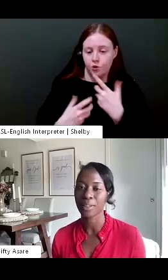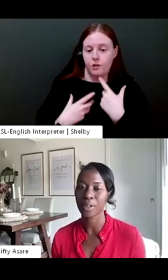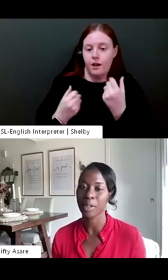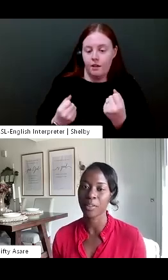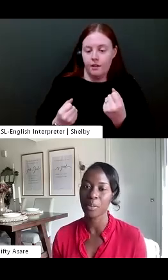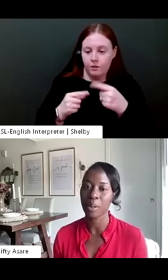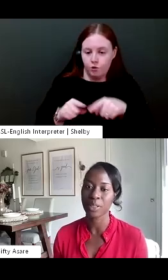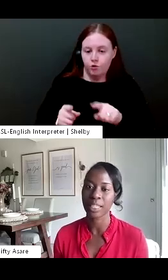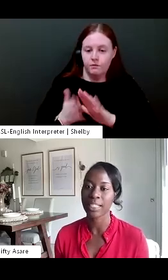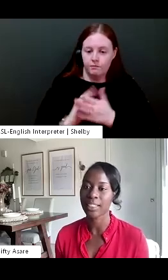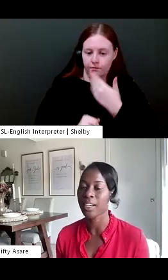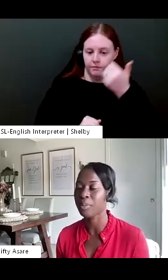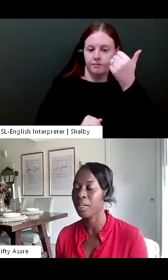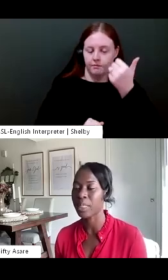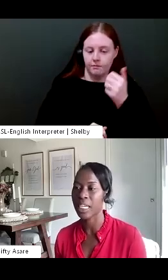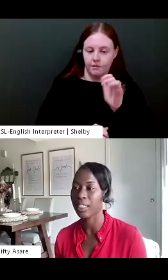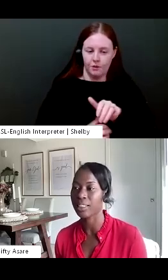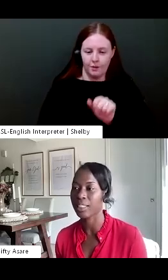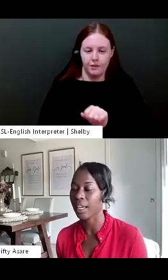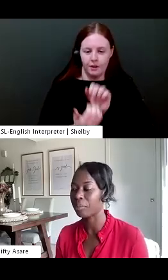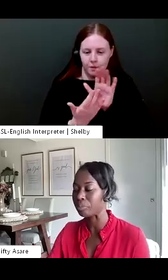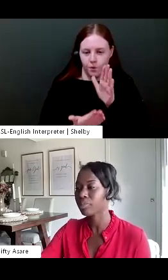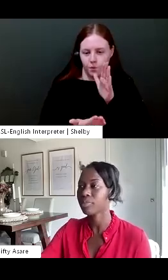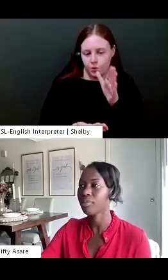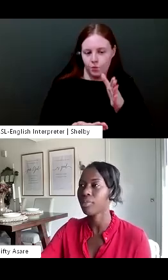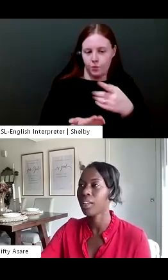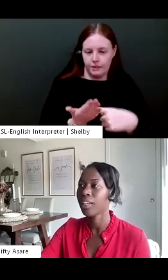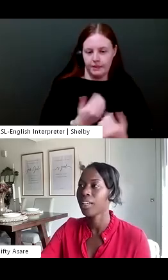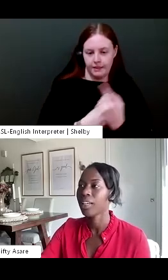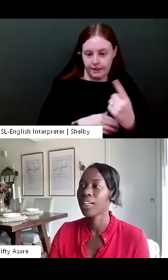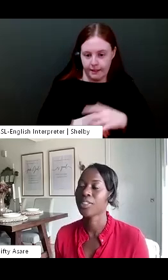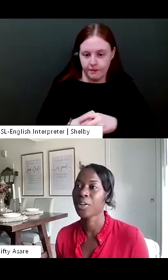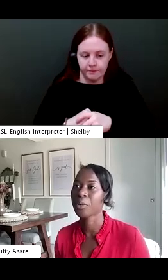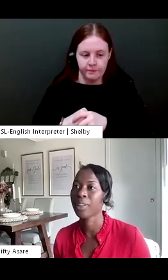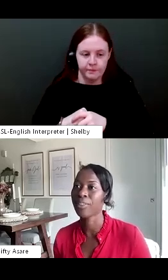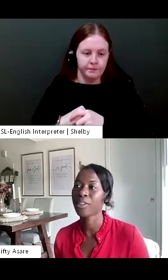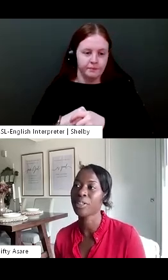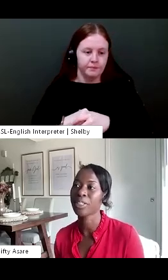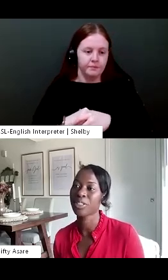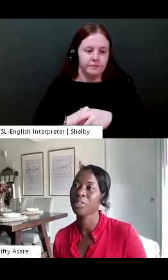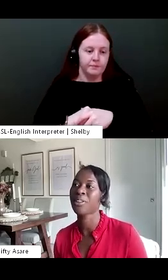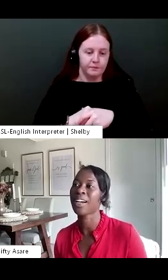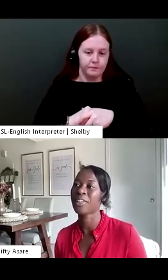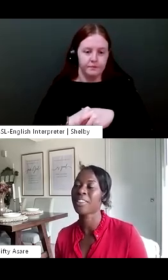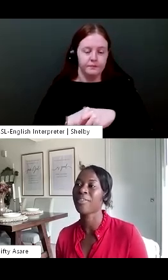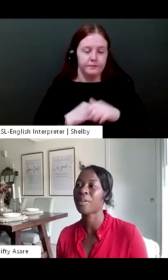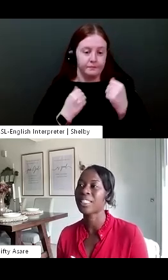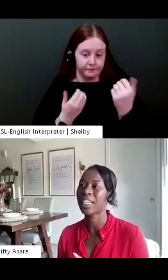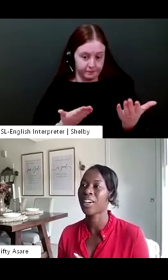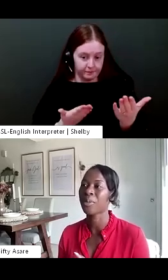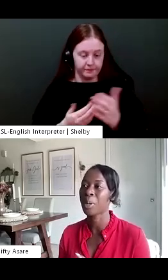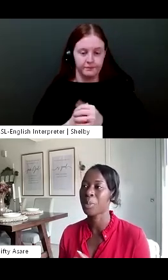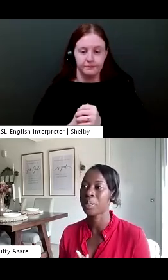And so that's a little bit of the approach that I'll be taking today. And so, without further ado, I know that